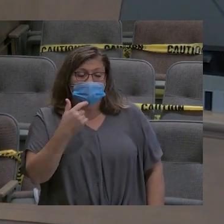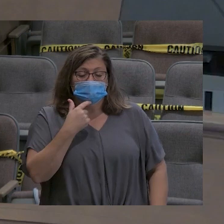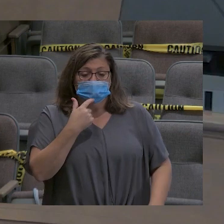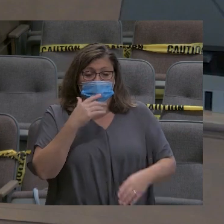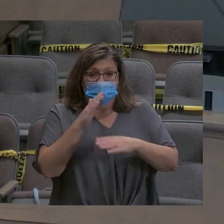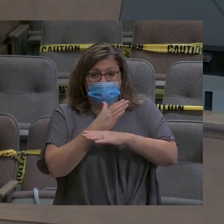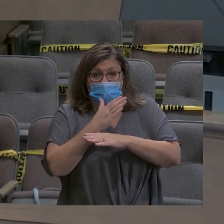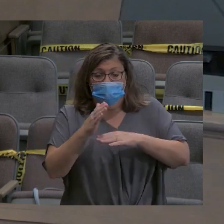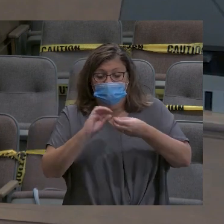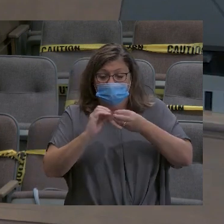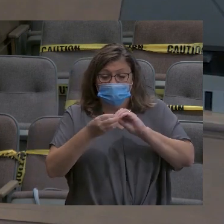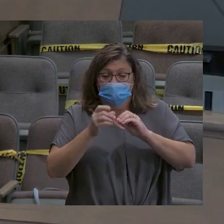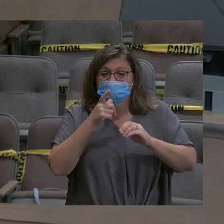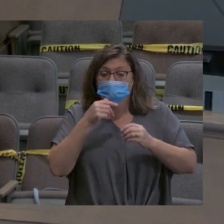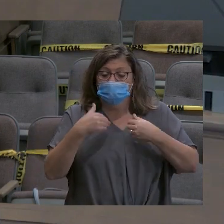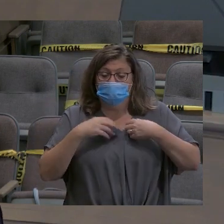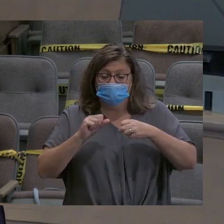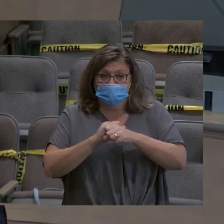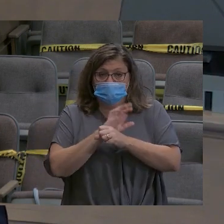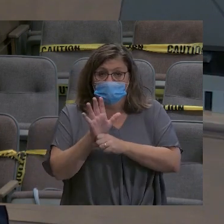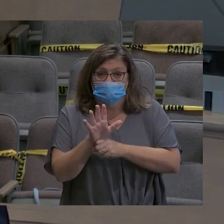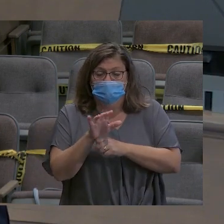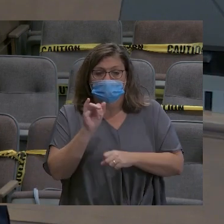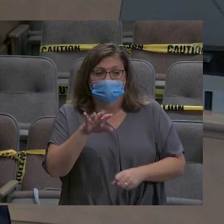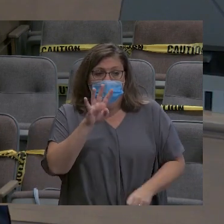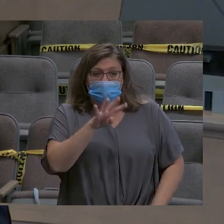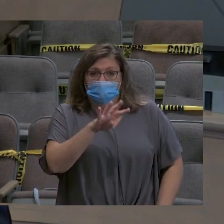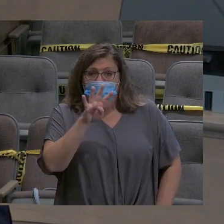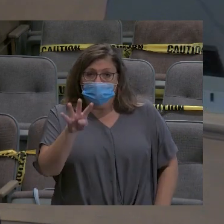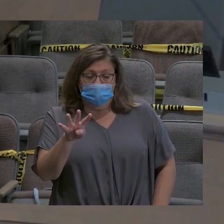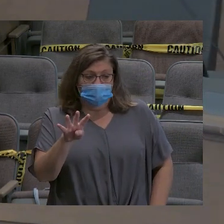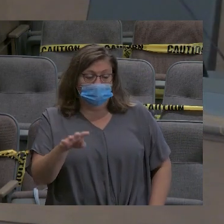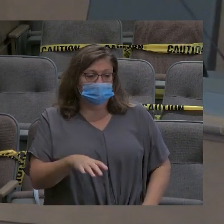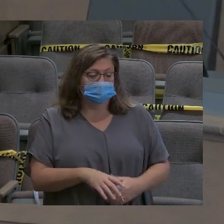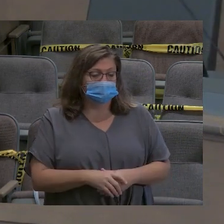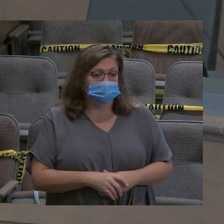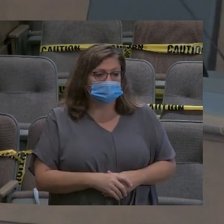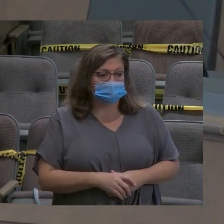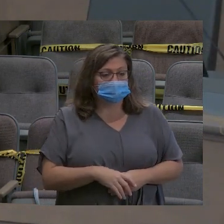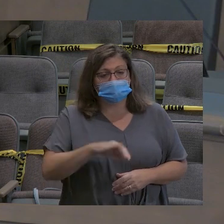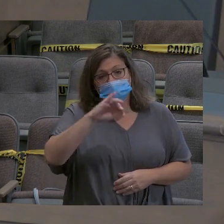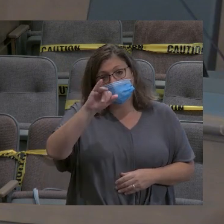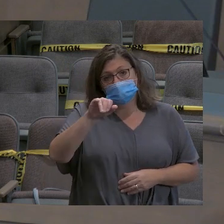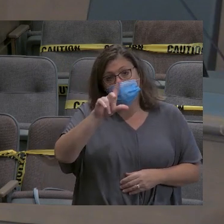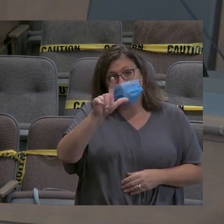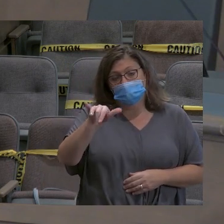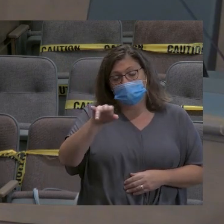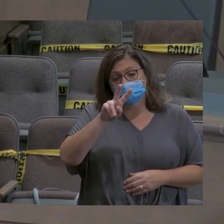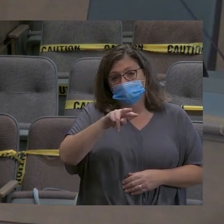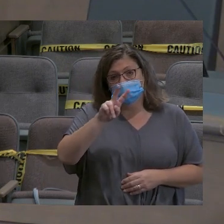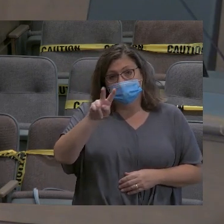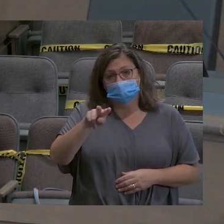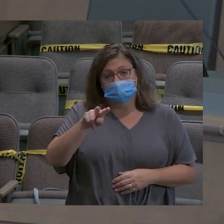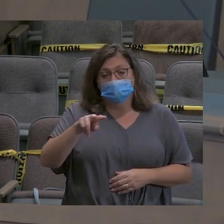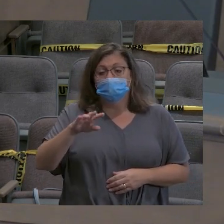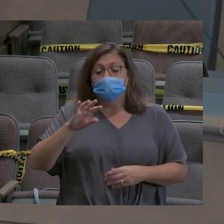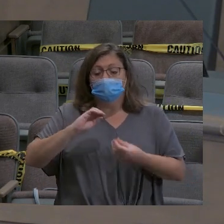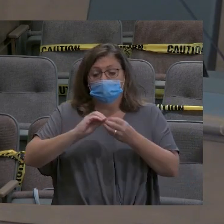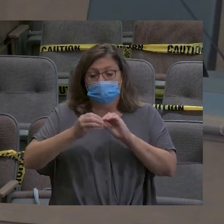and a half. The week ending July 22nd, the average number of COVID patients was